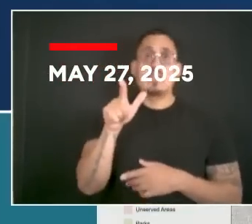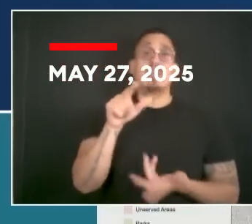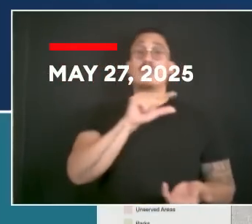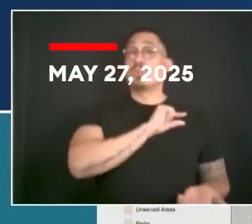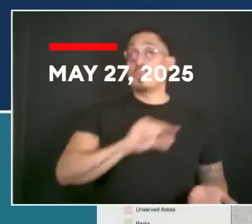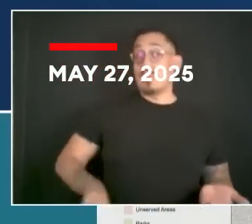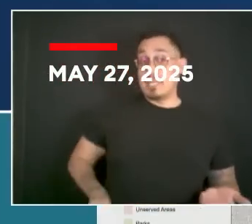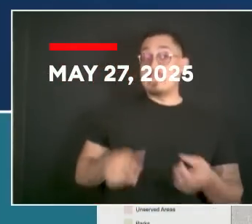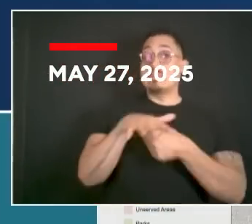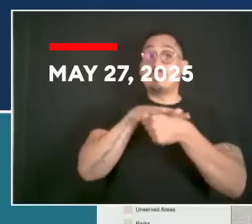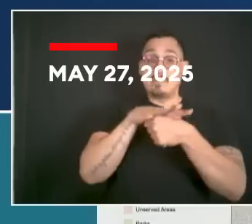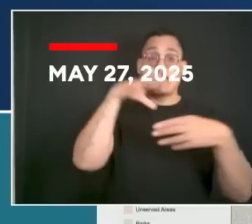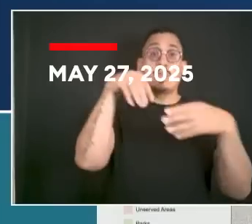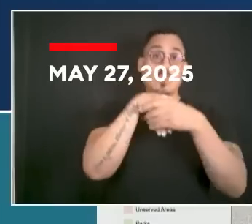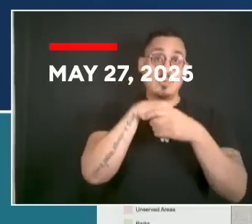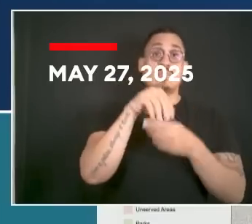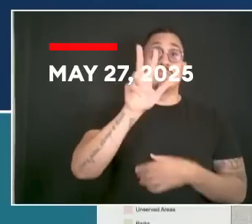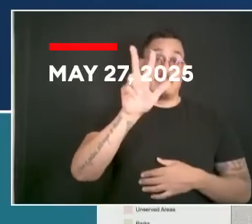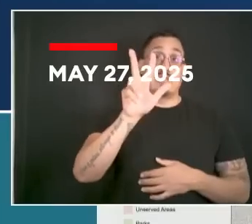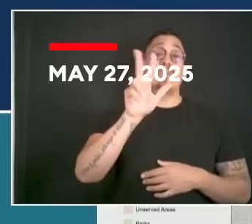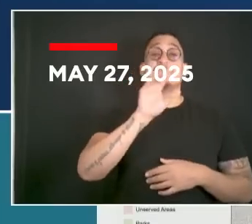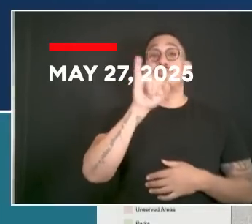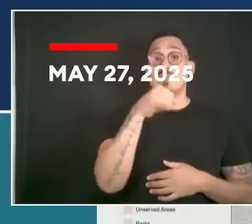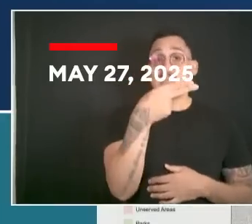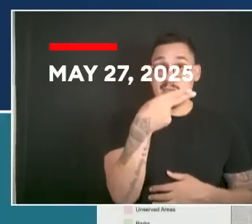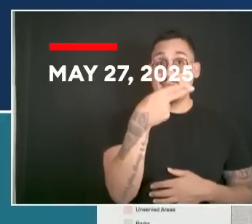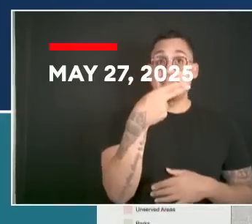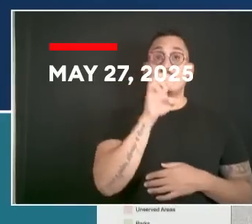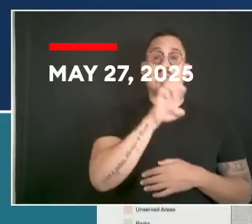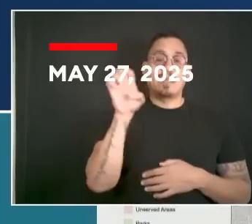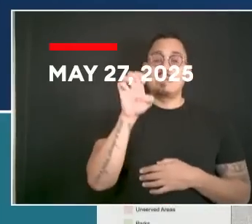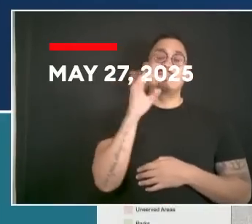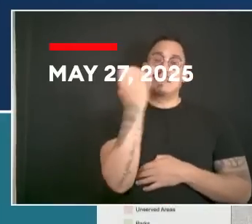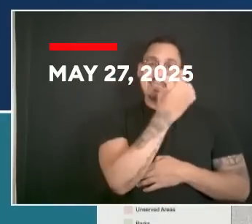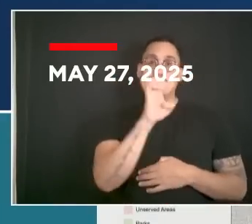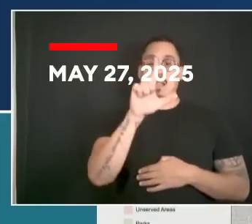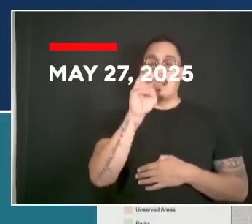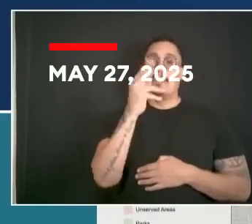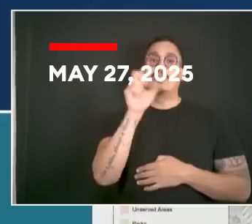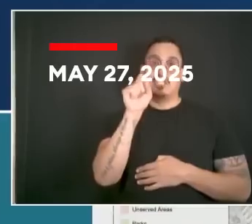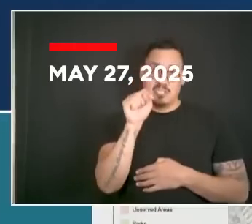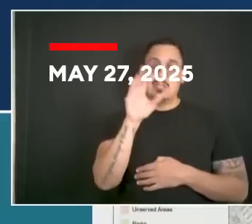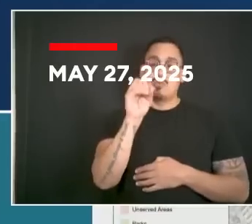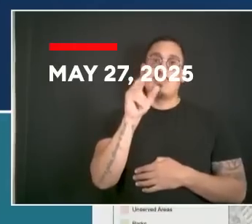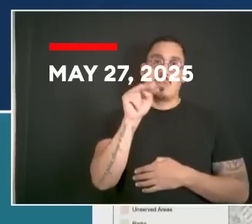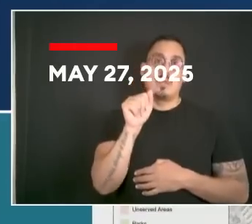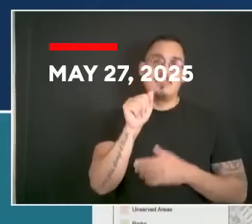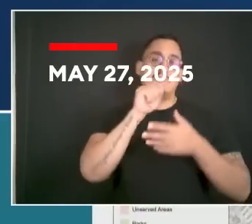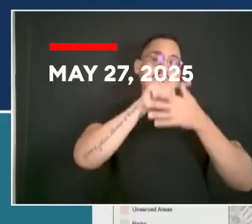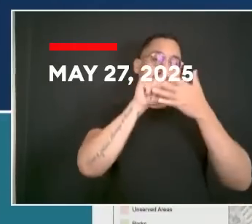Jackson Heights, East Elmhurst, and Corona. These two applications cover 44